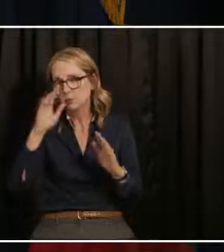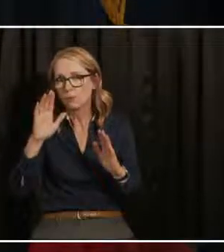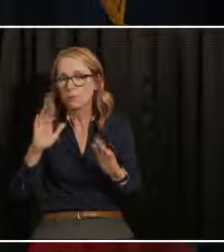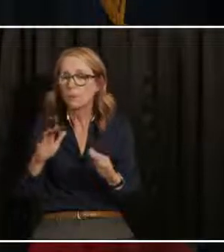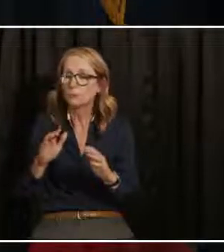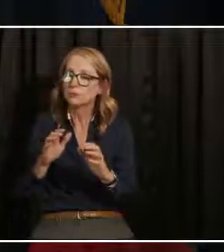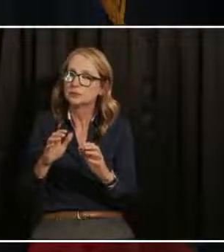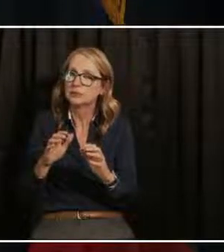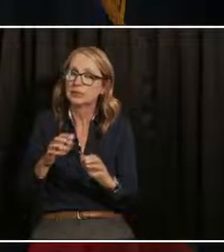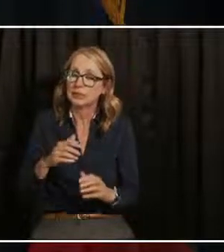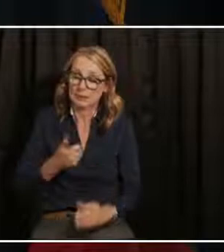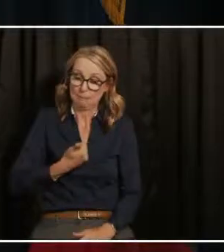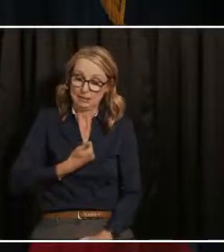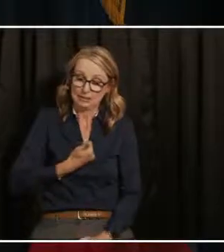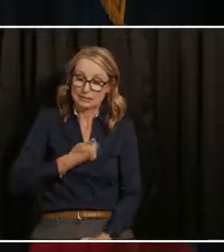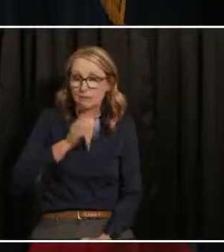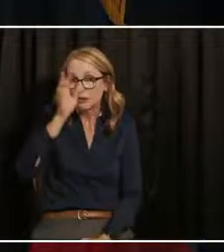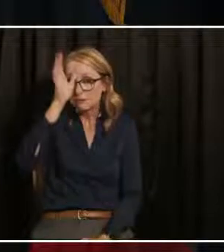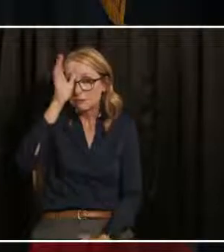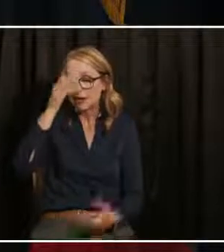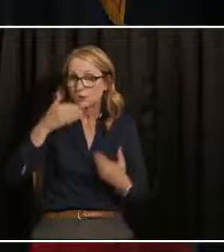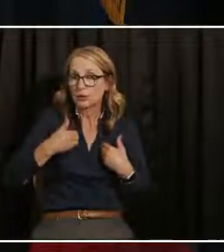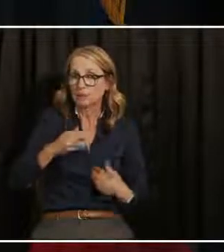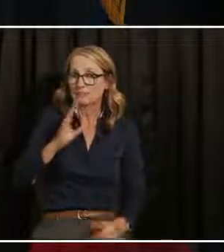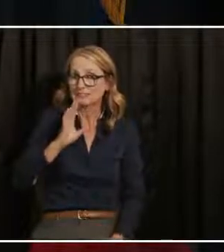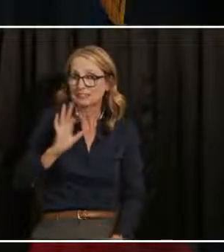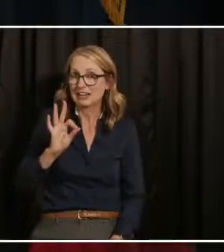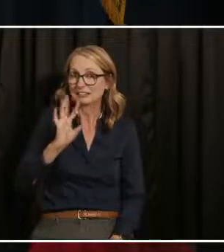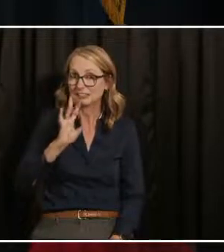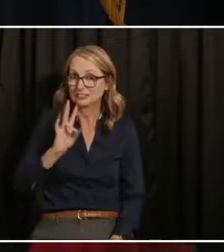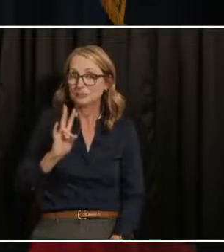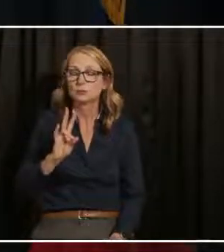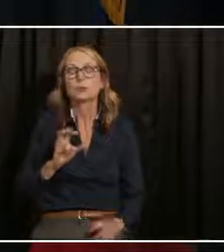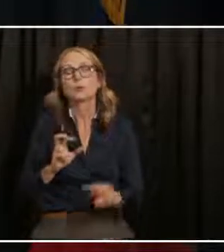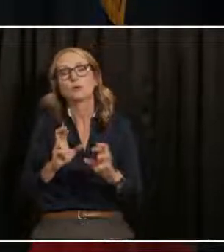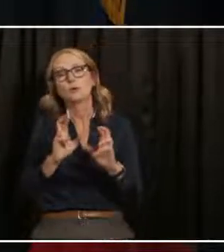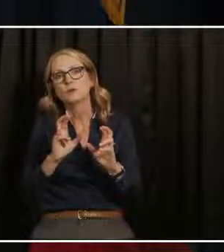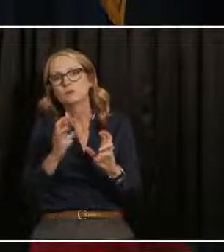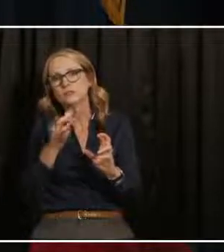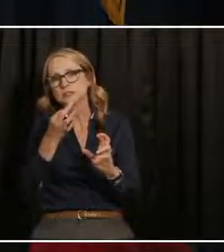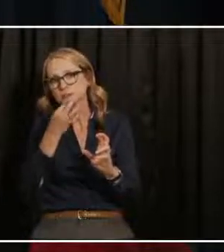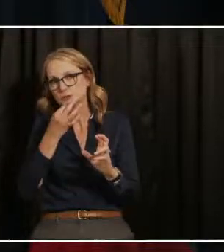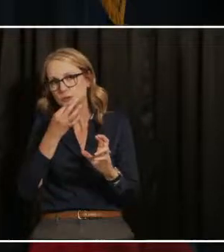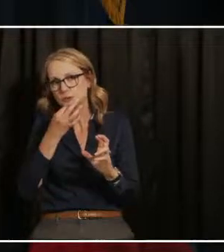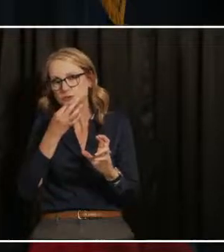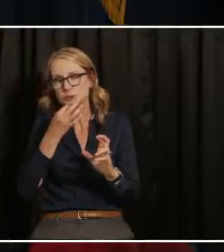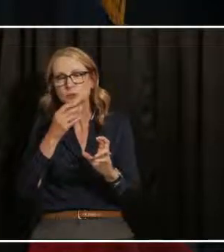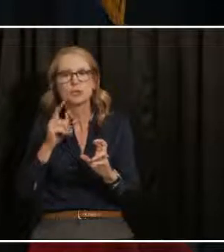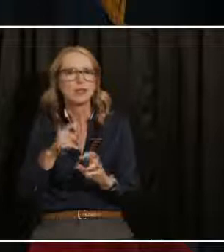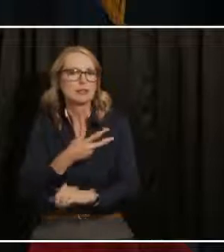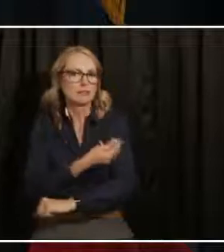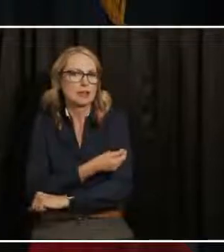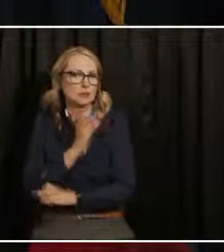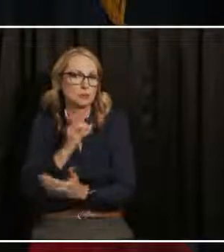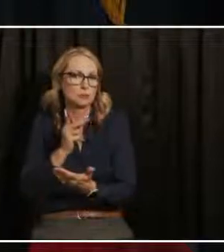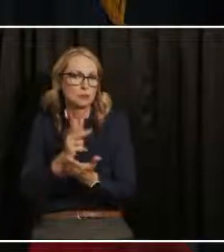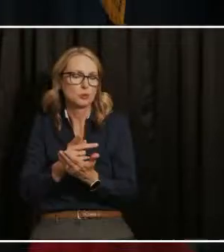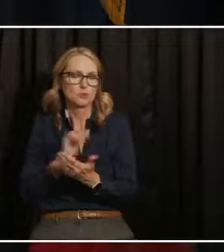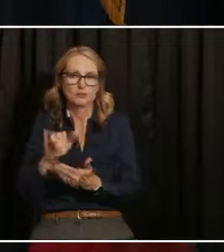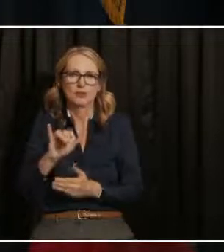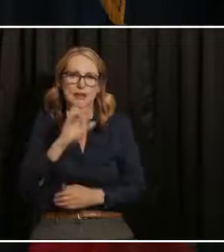a father of a 9-year-old and a 7-year-old, we hope it's approved for 0 to 11 or 5 to 11 soon, but it already is approved for 12 and